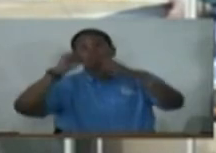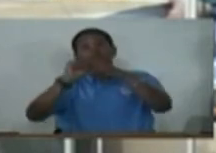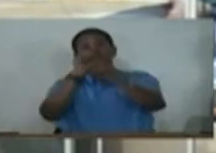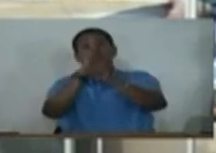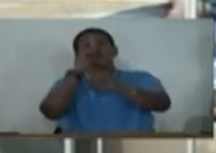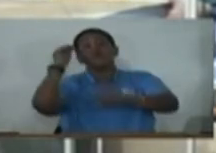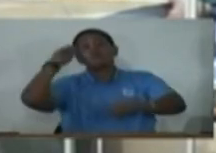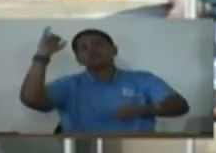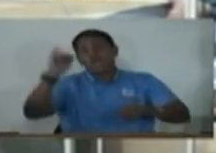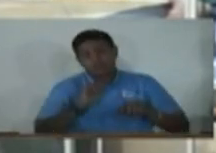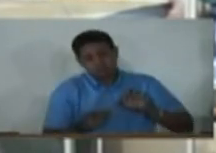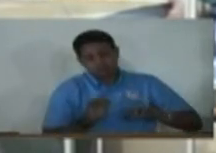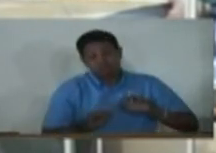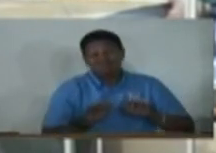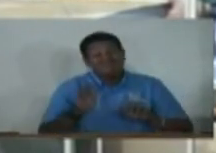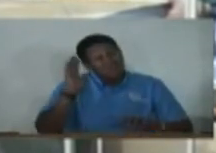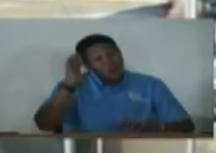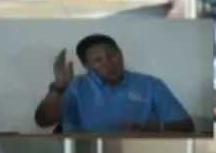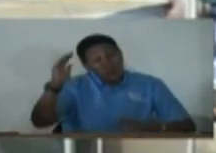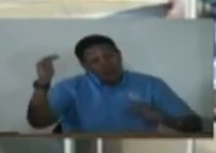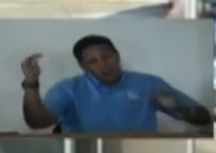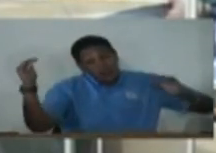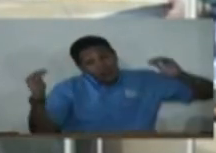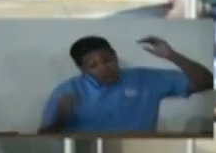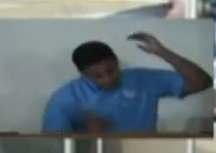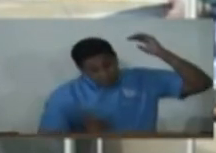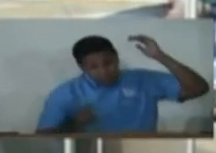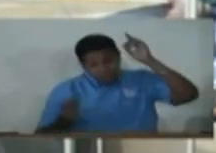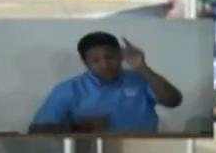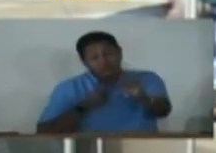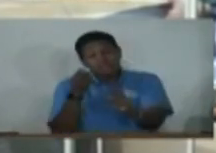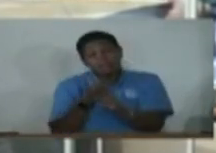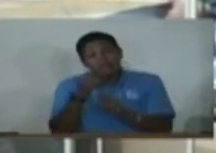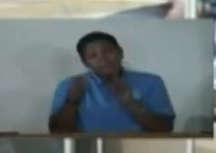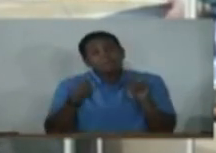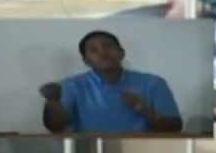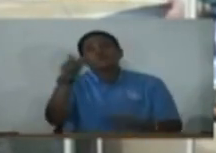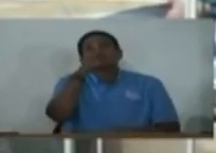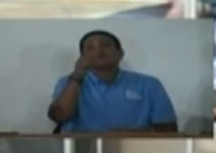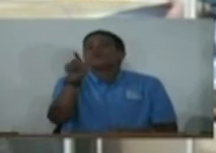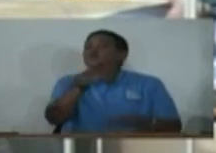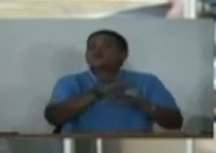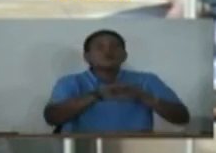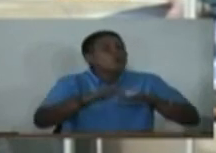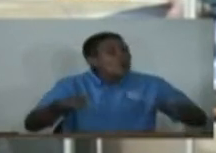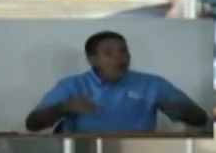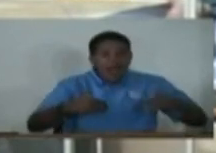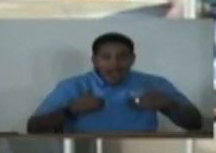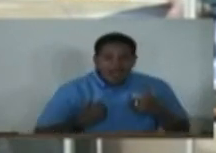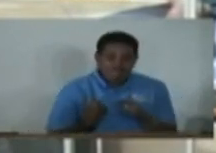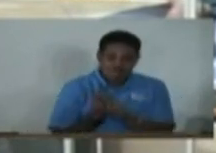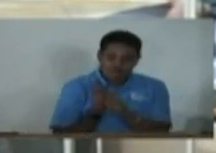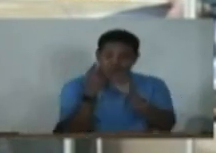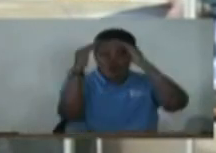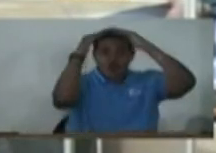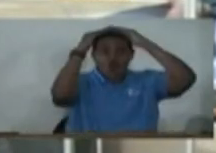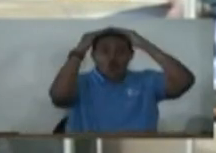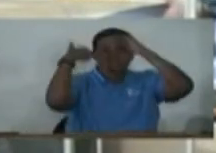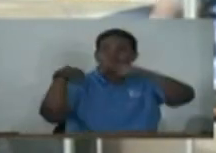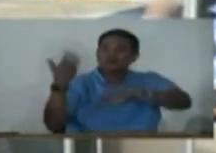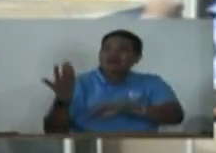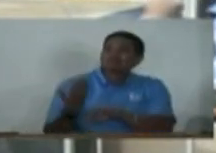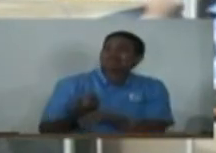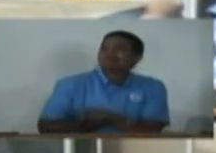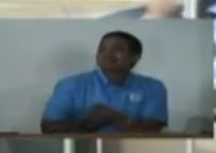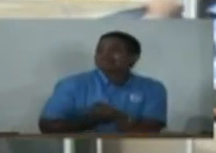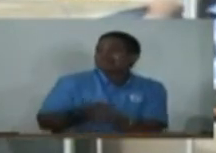home will disproportionately affect persons who don't have proper shelter and